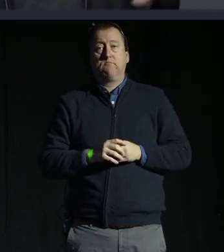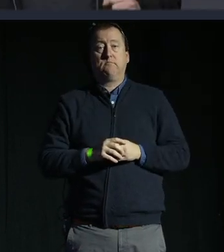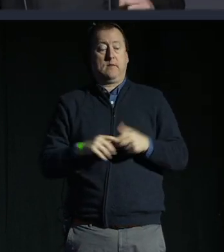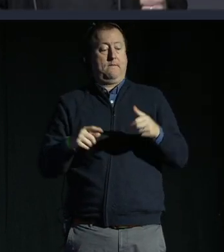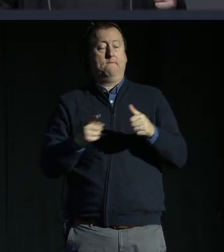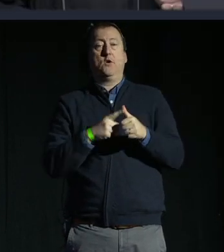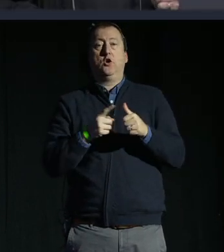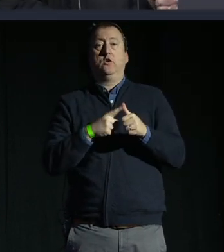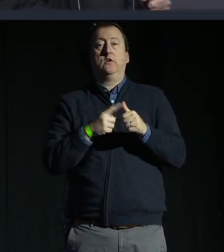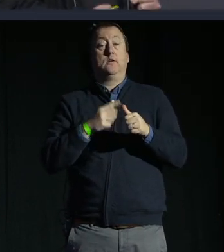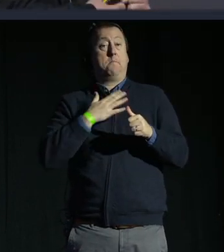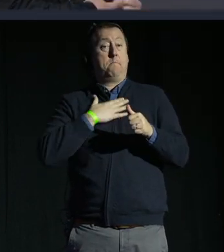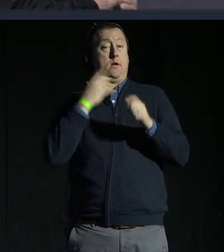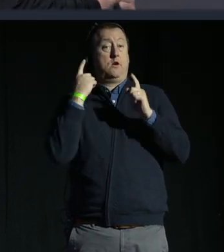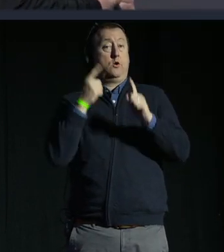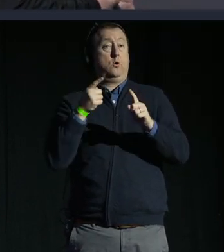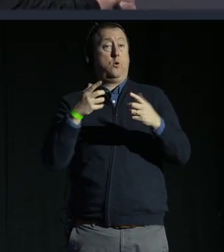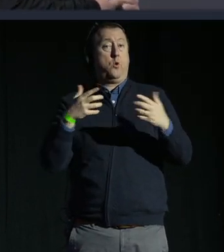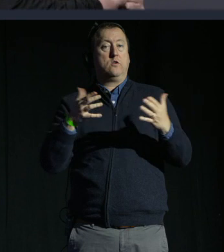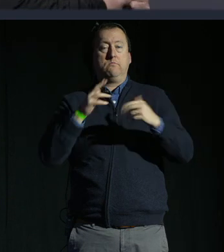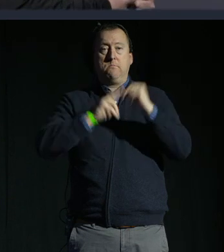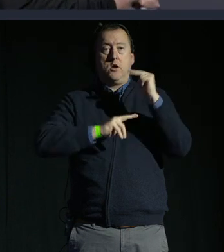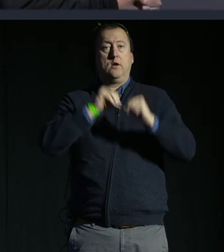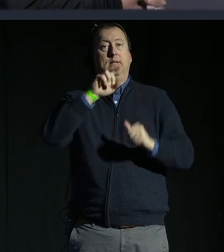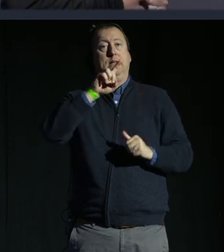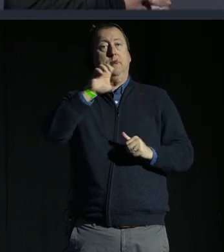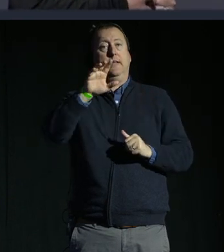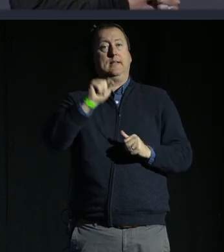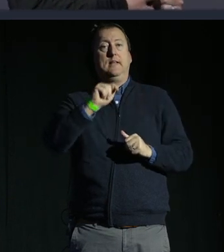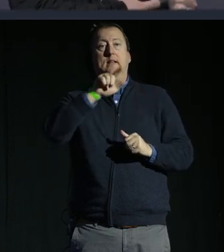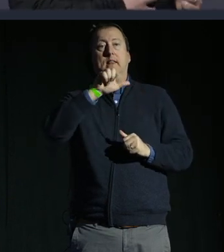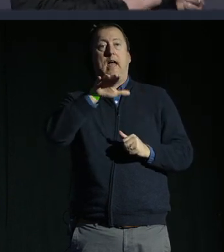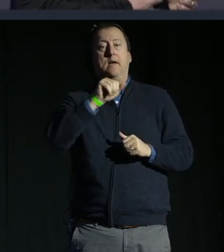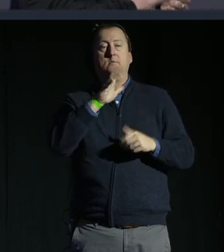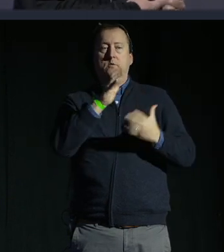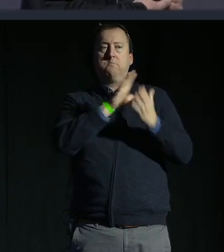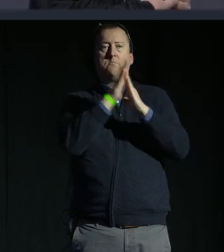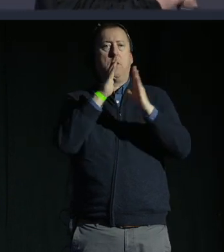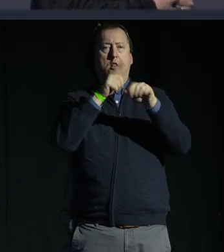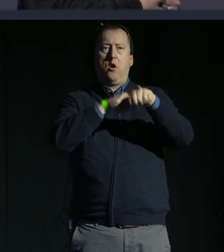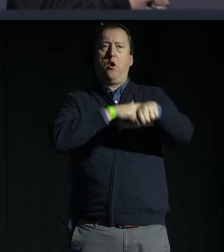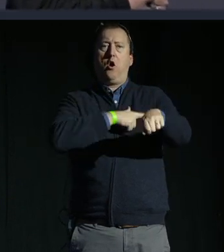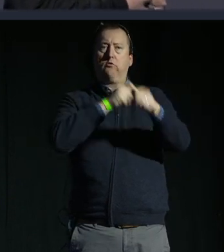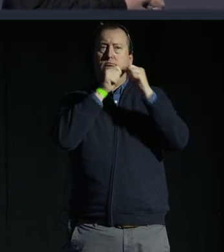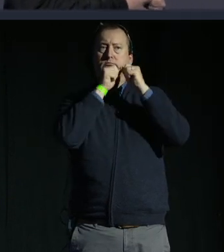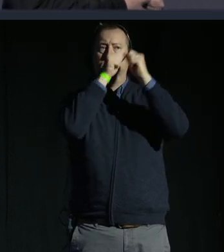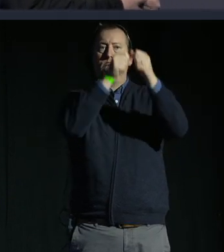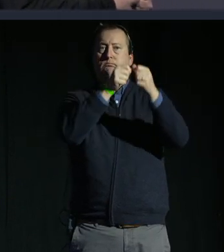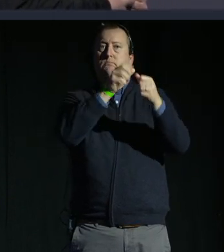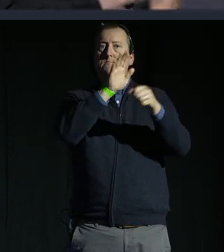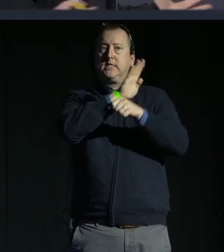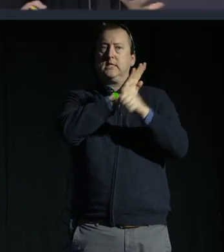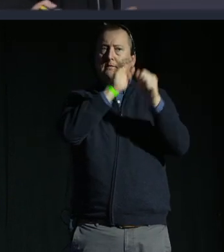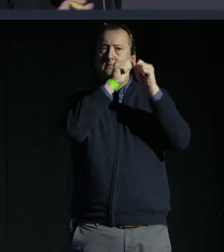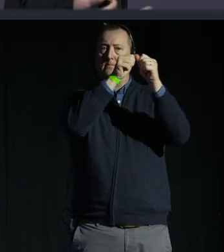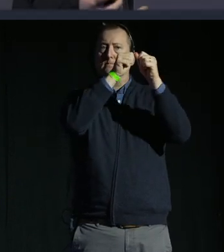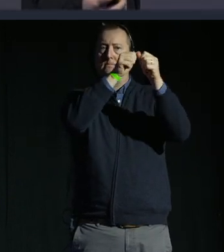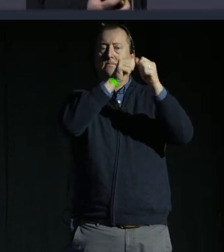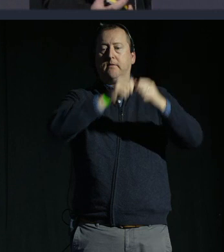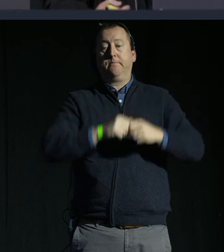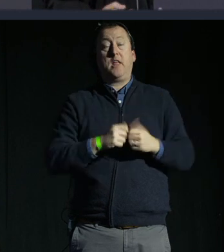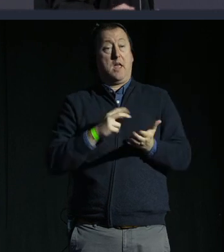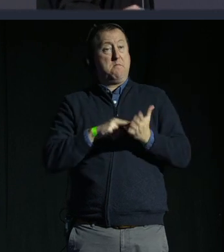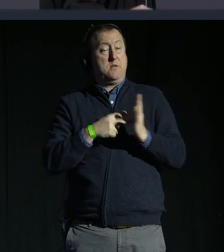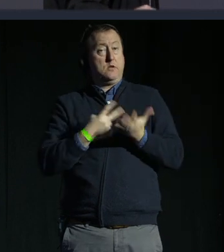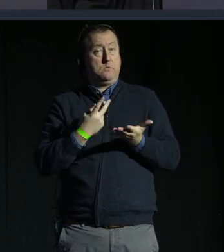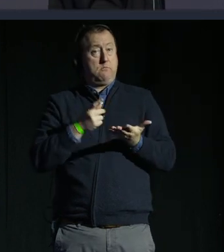First, my goal is to build DBT Labs into a long-term sustainable business. That means we have to keep